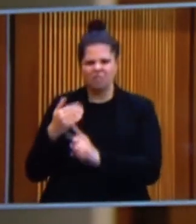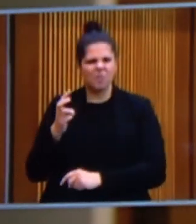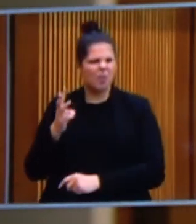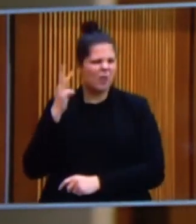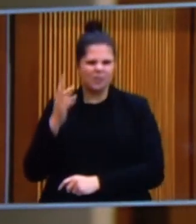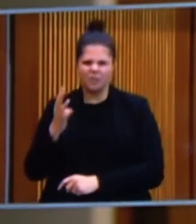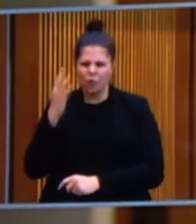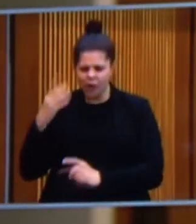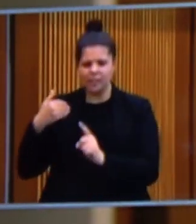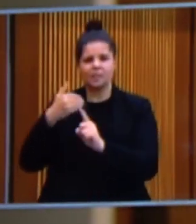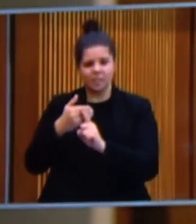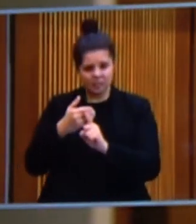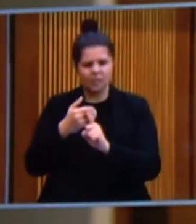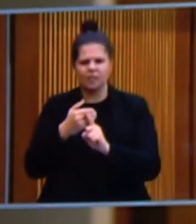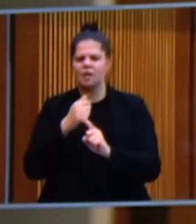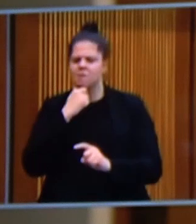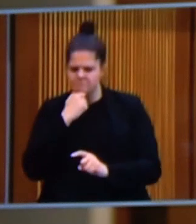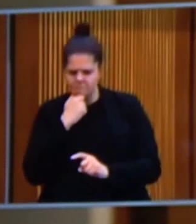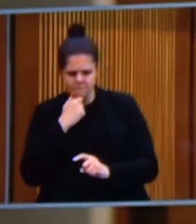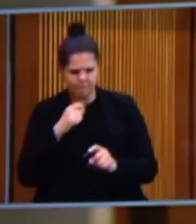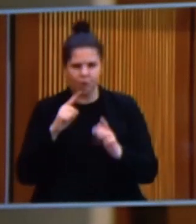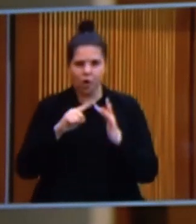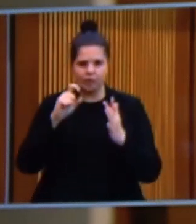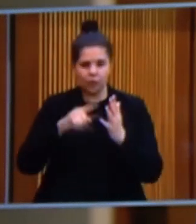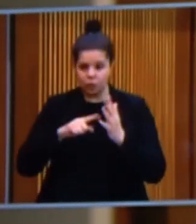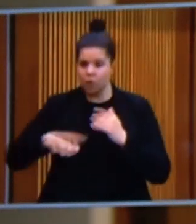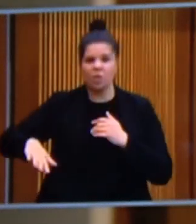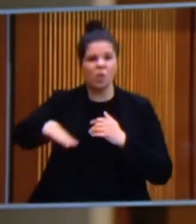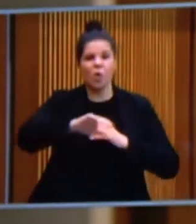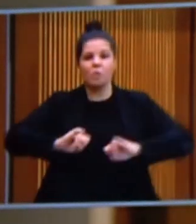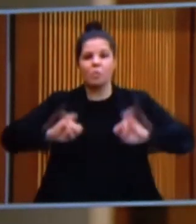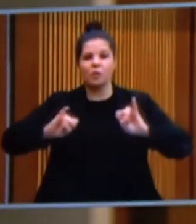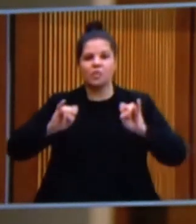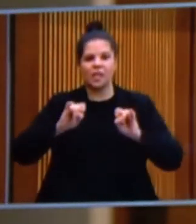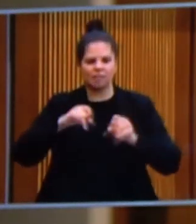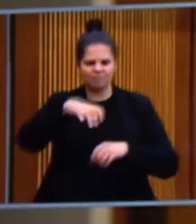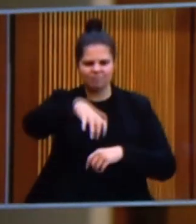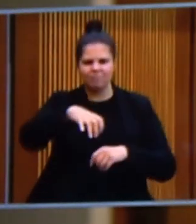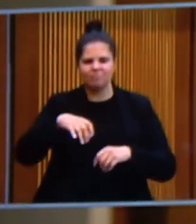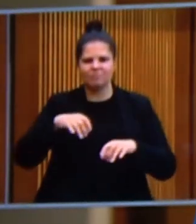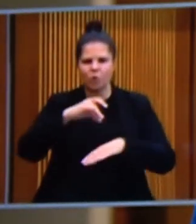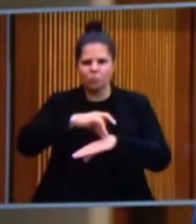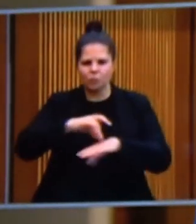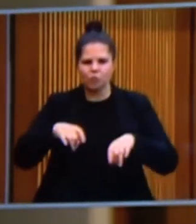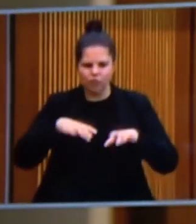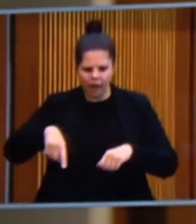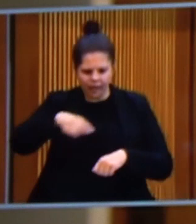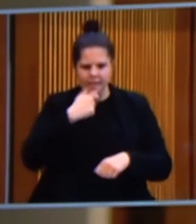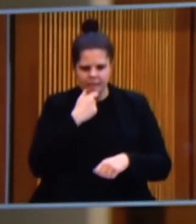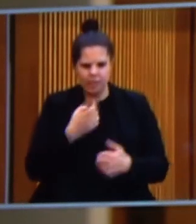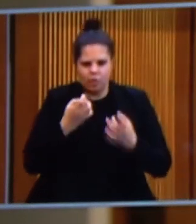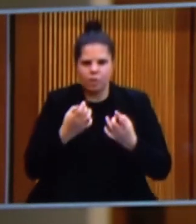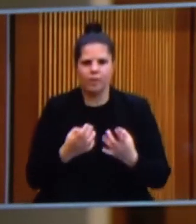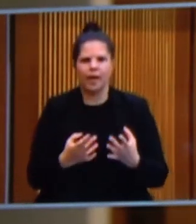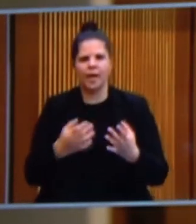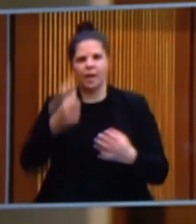weeks, intensive care units and emergency departments around Australia have been working towards increasing their capacity, as